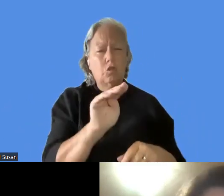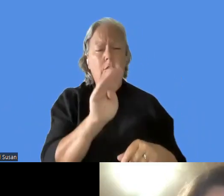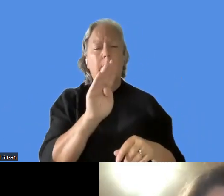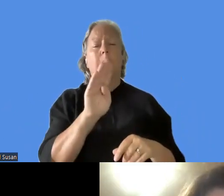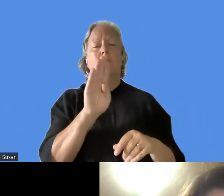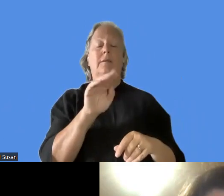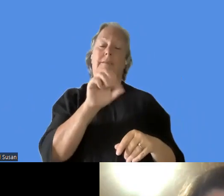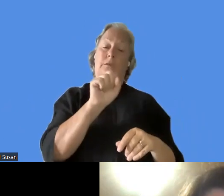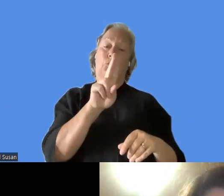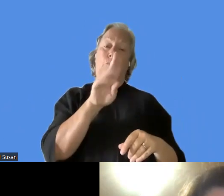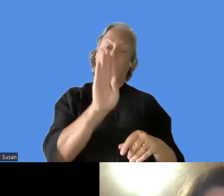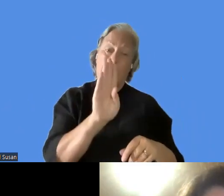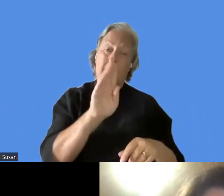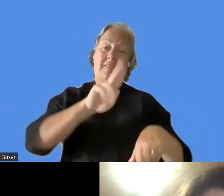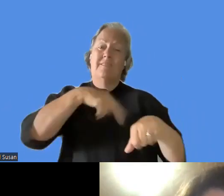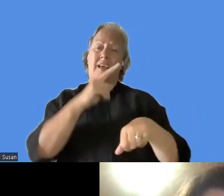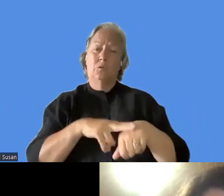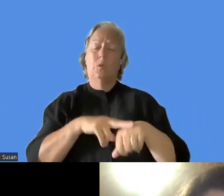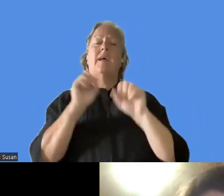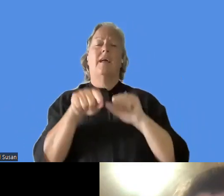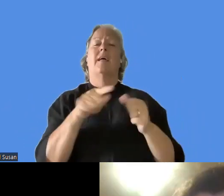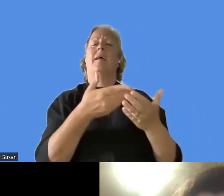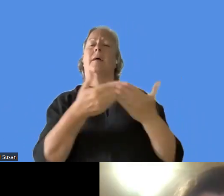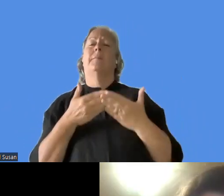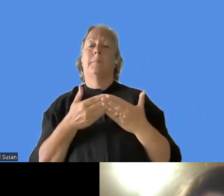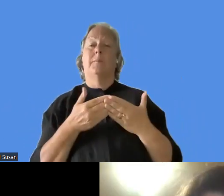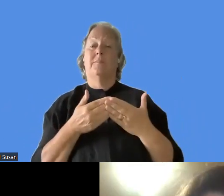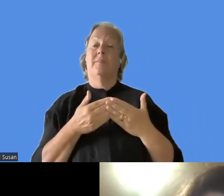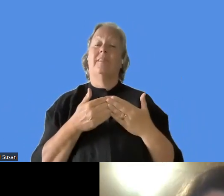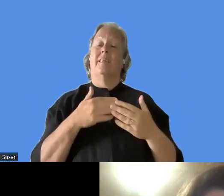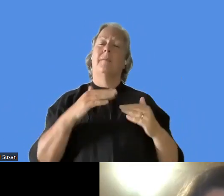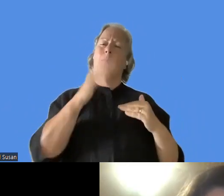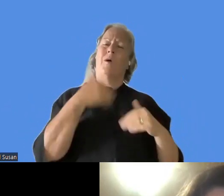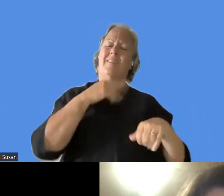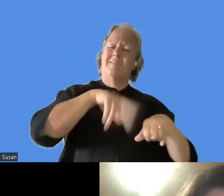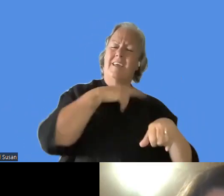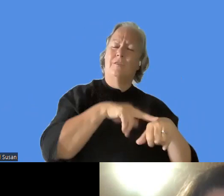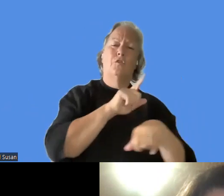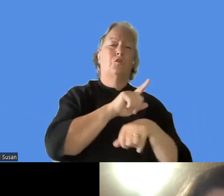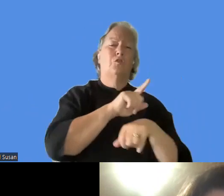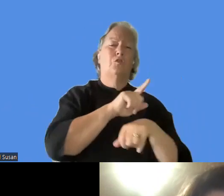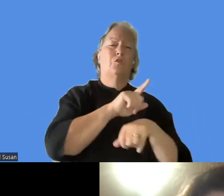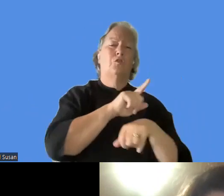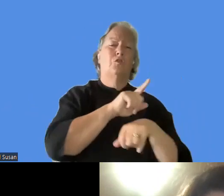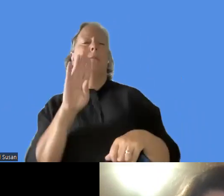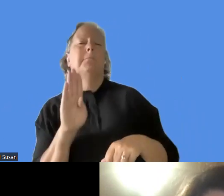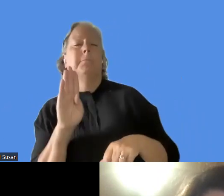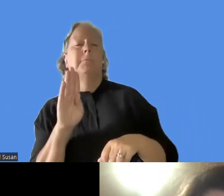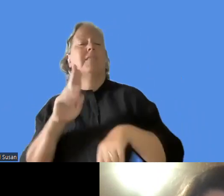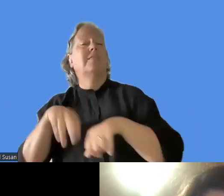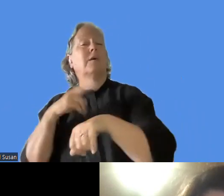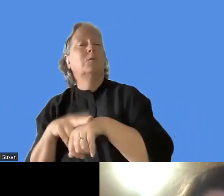is doable. We need more national and subnational data sets that regularly collect data on